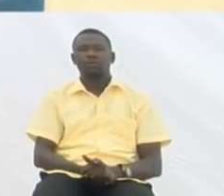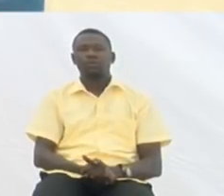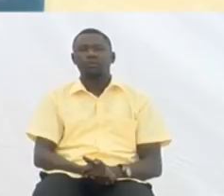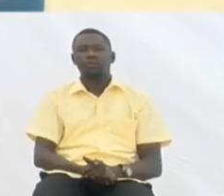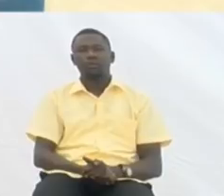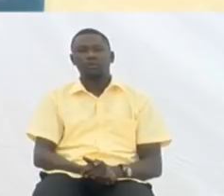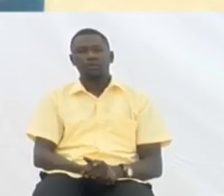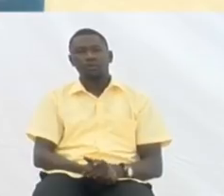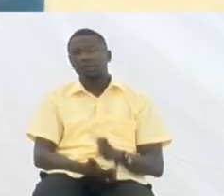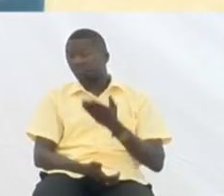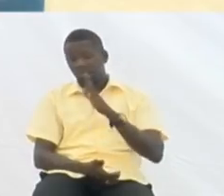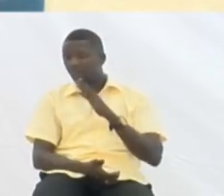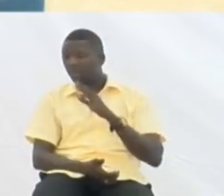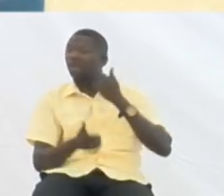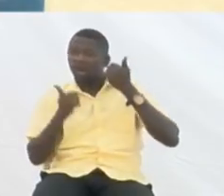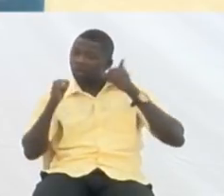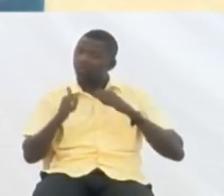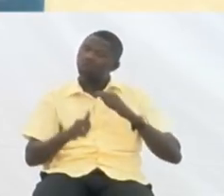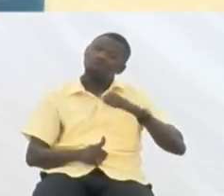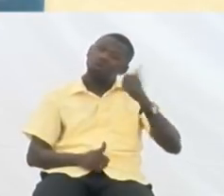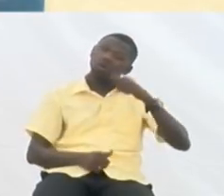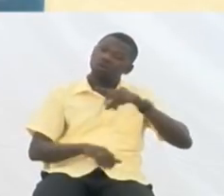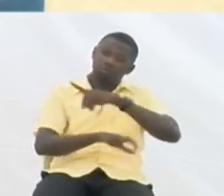presence. It